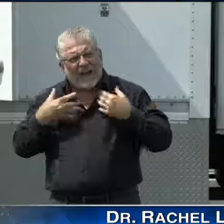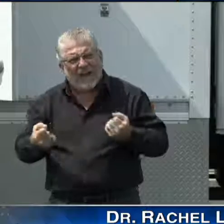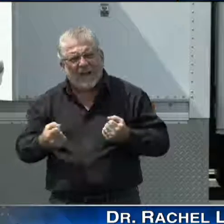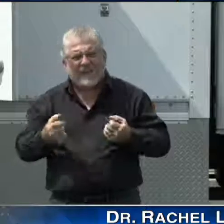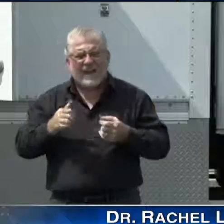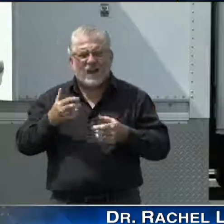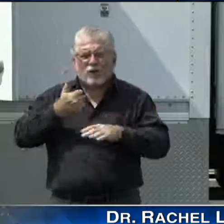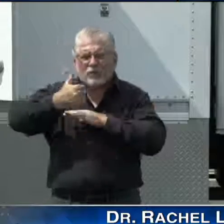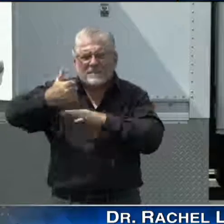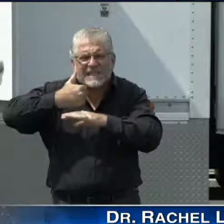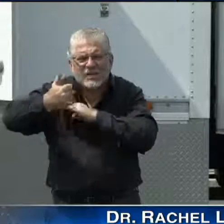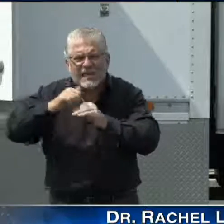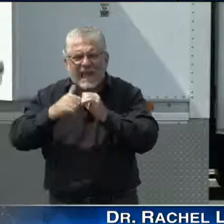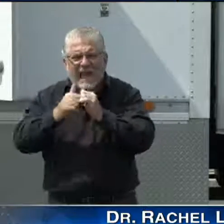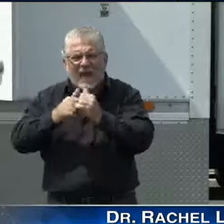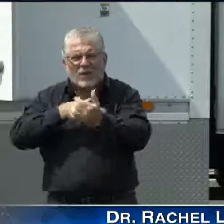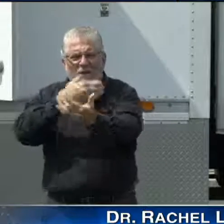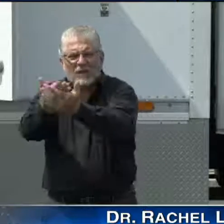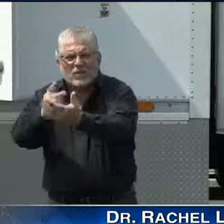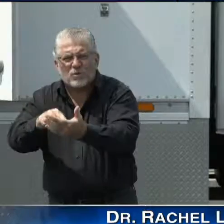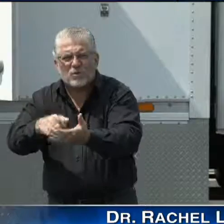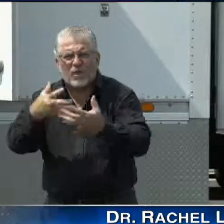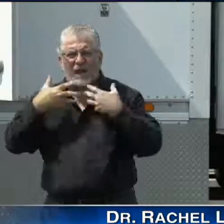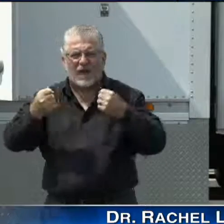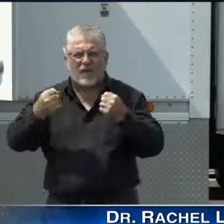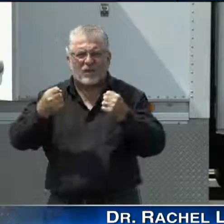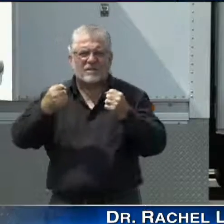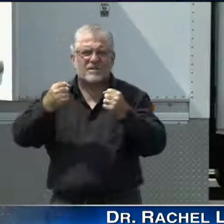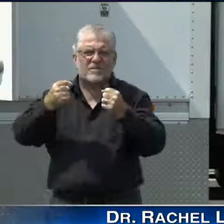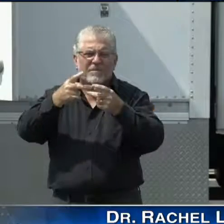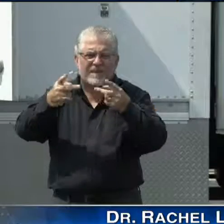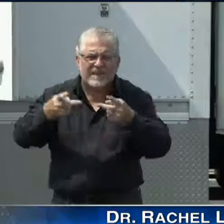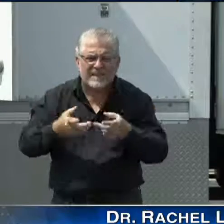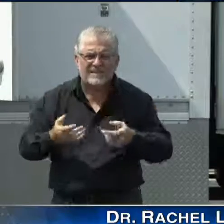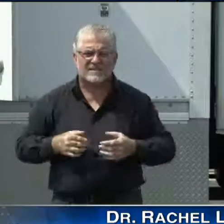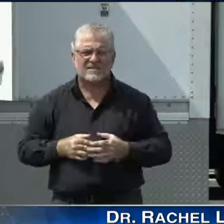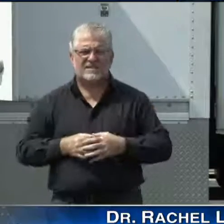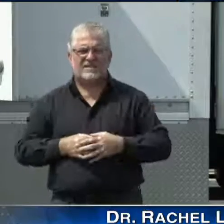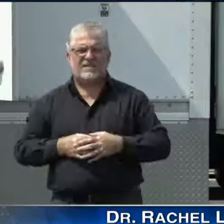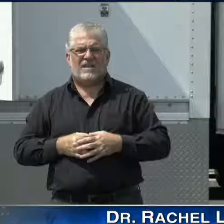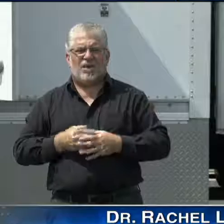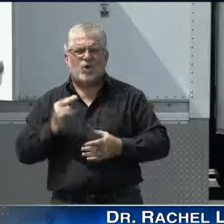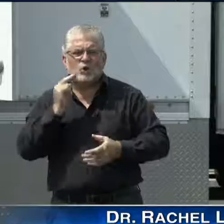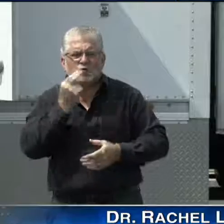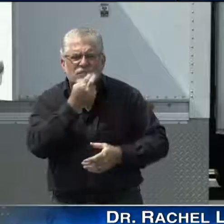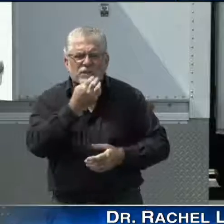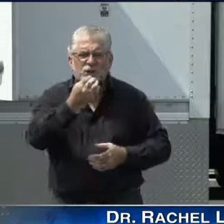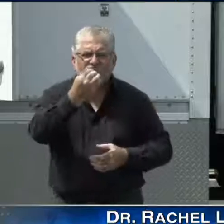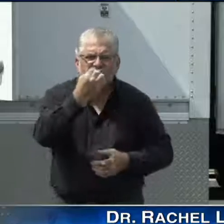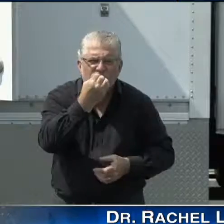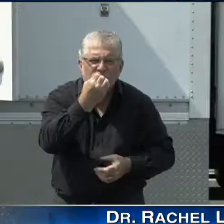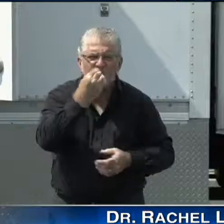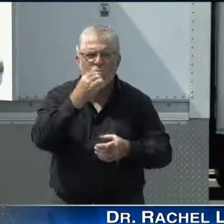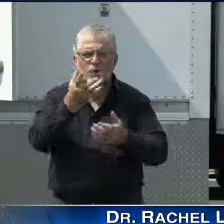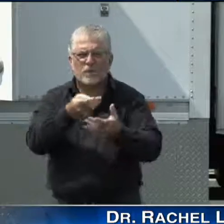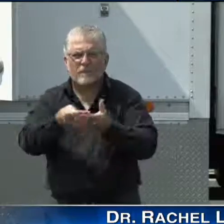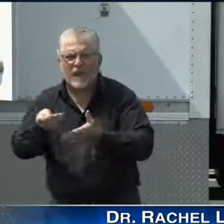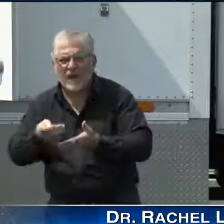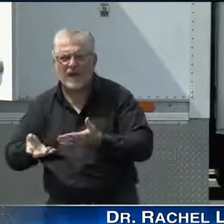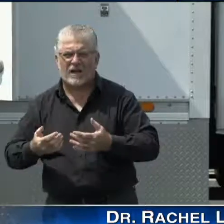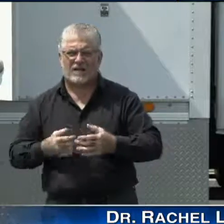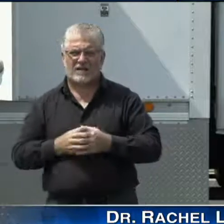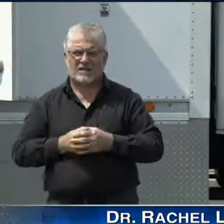course, nutrition and the environment are all health issues. And so COVID-19 has kind of stripped bare what we already knew